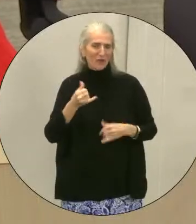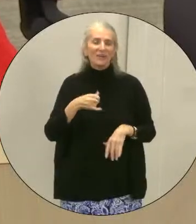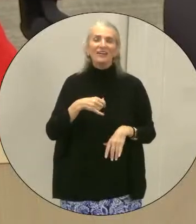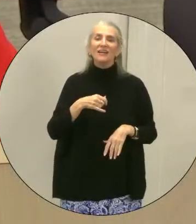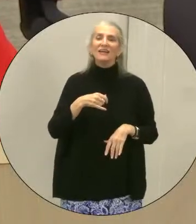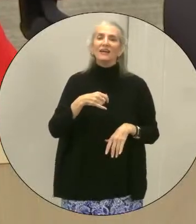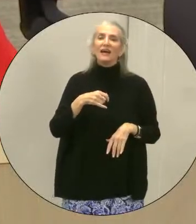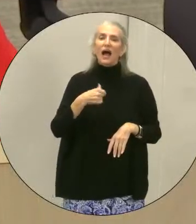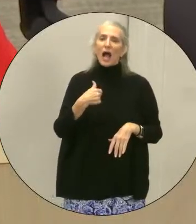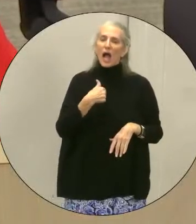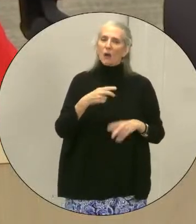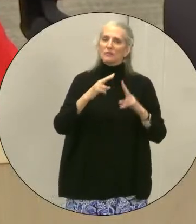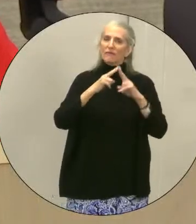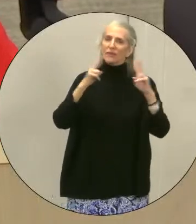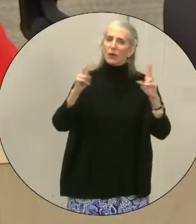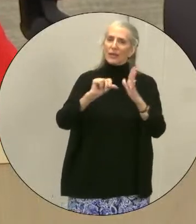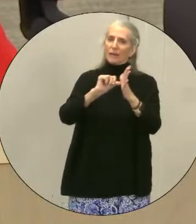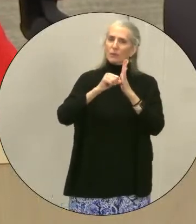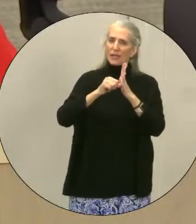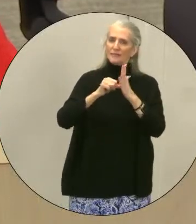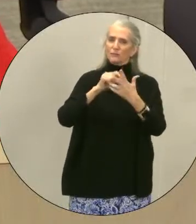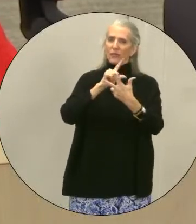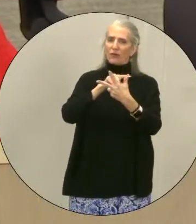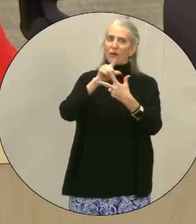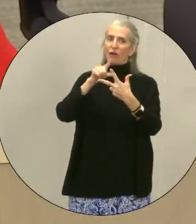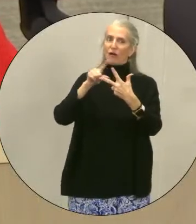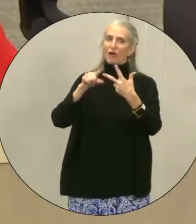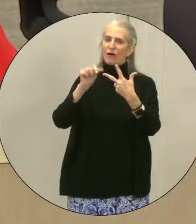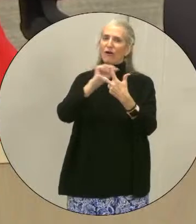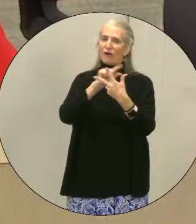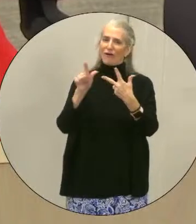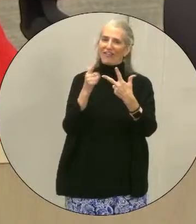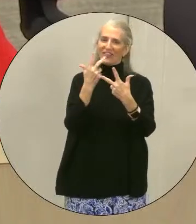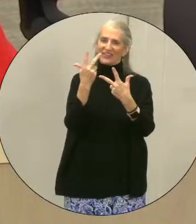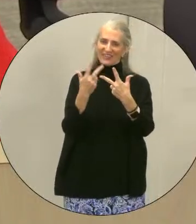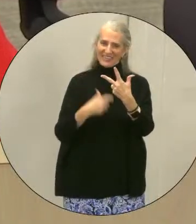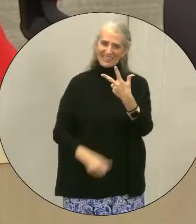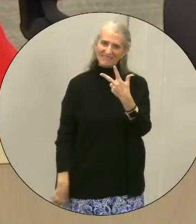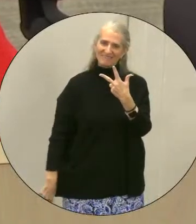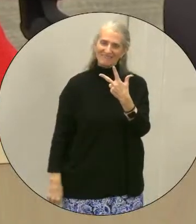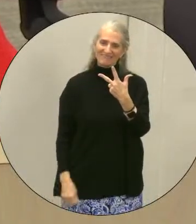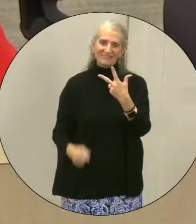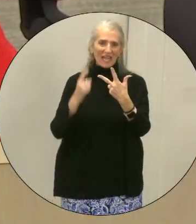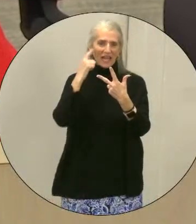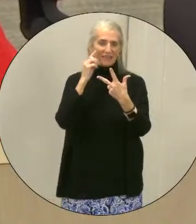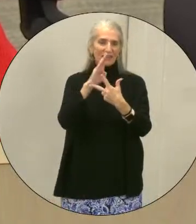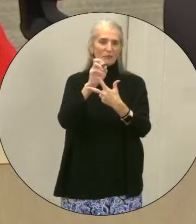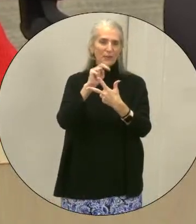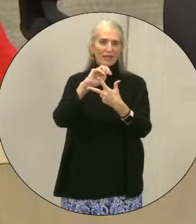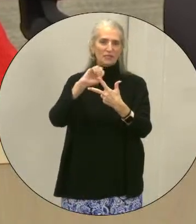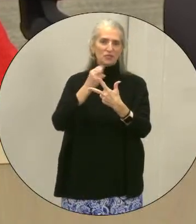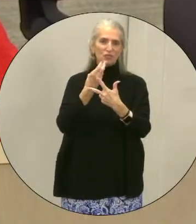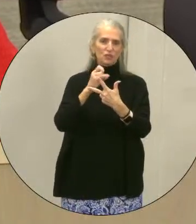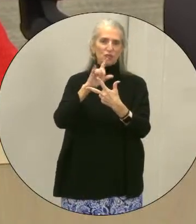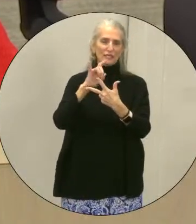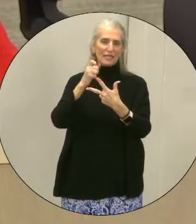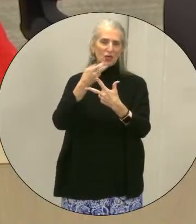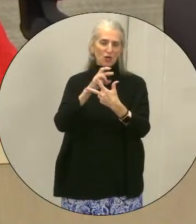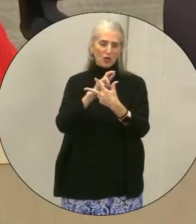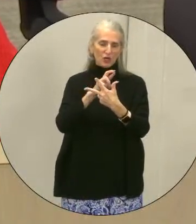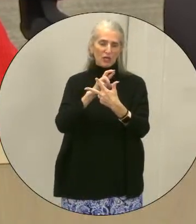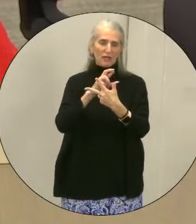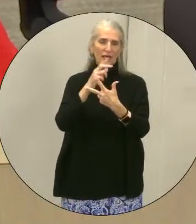I was very impressed with all three. I think Ben Schuldiner, and forgive me because